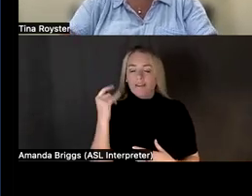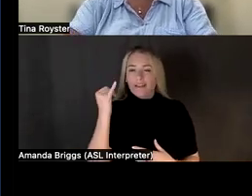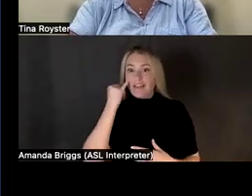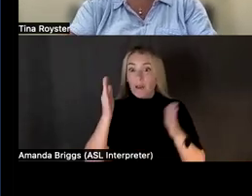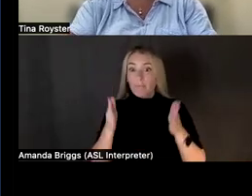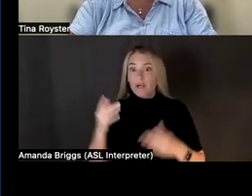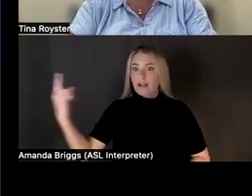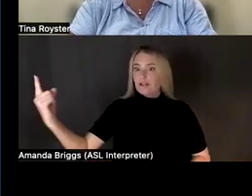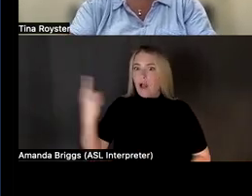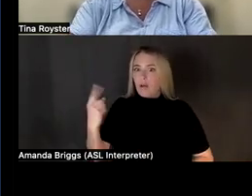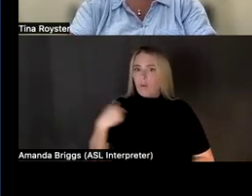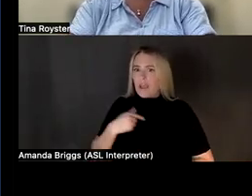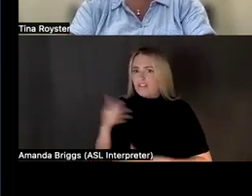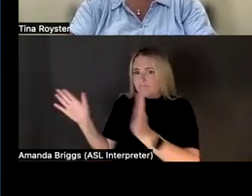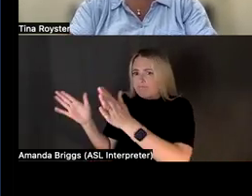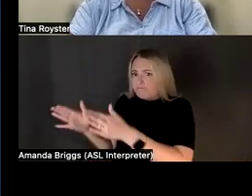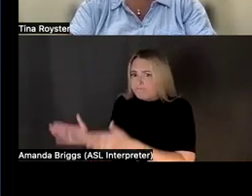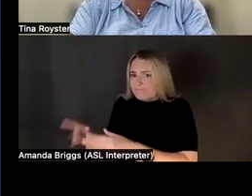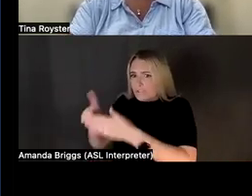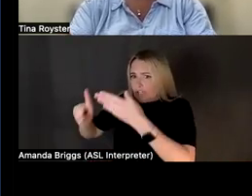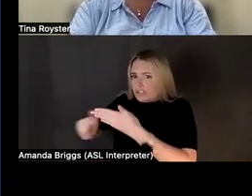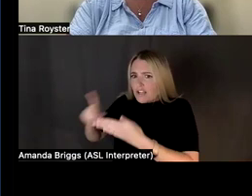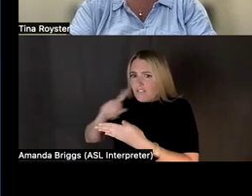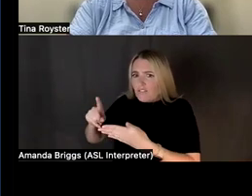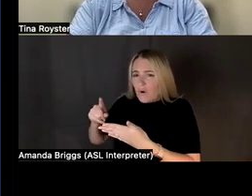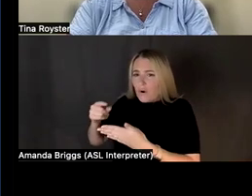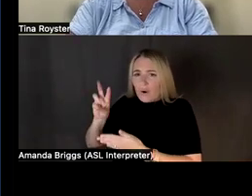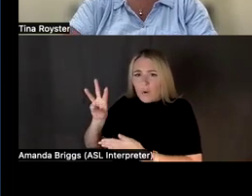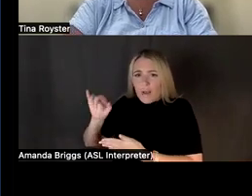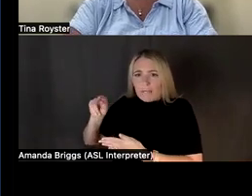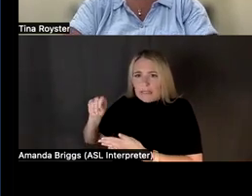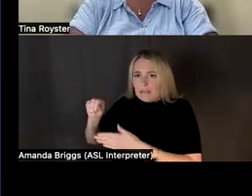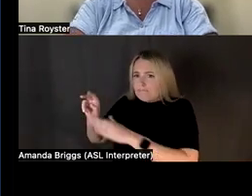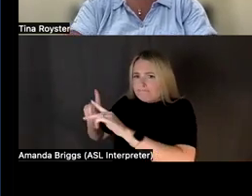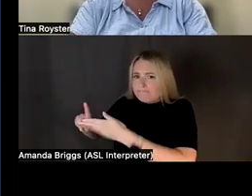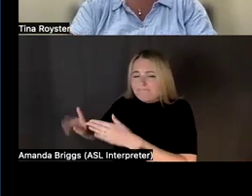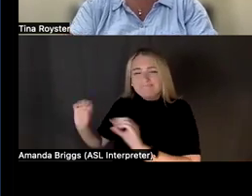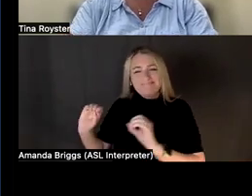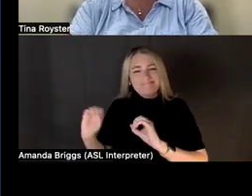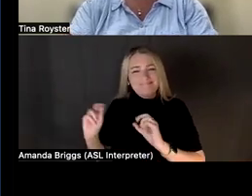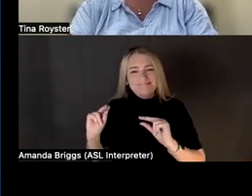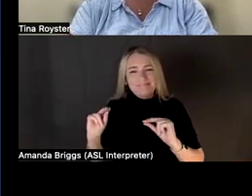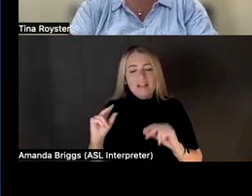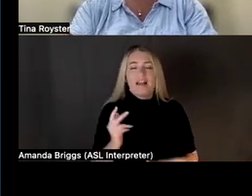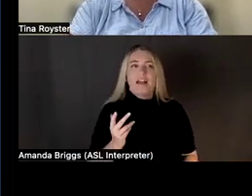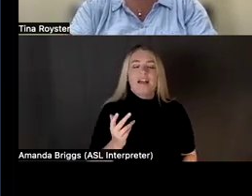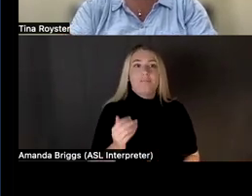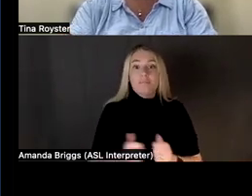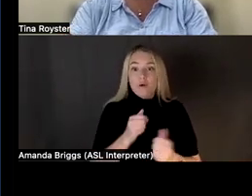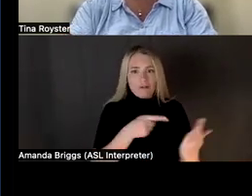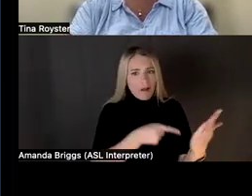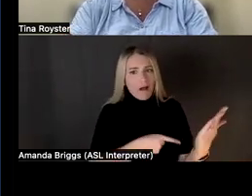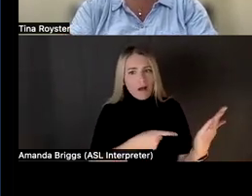on campus. Most of the aspirational things were ideas like